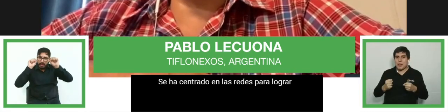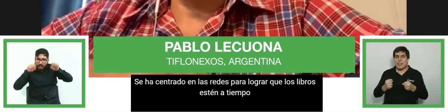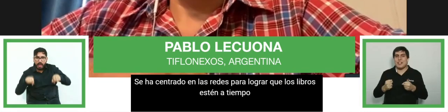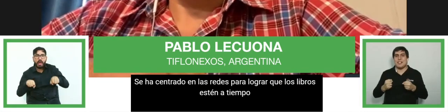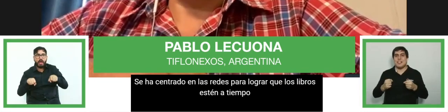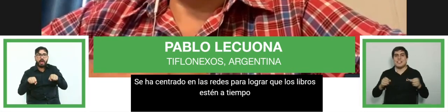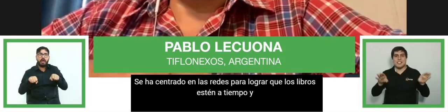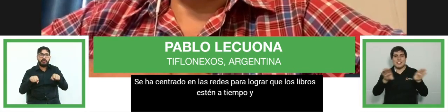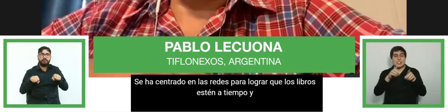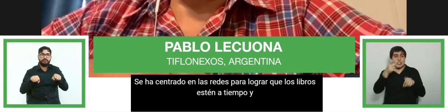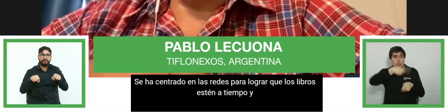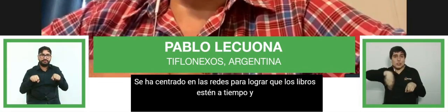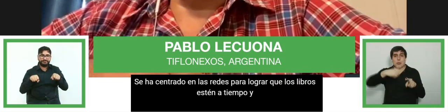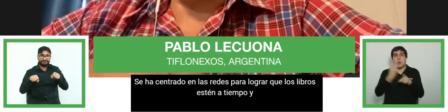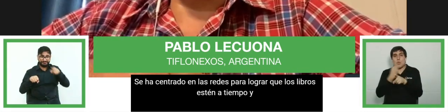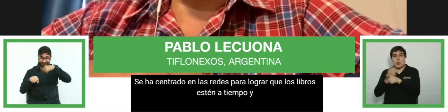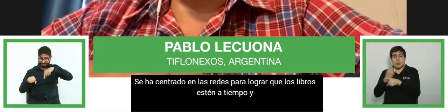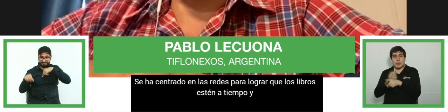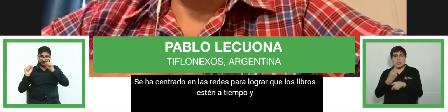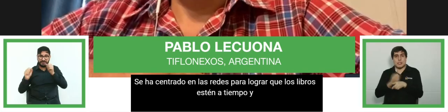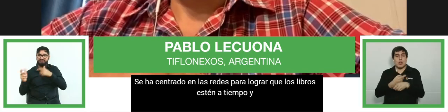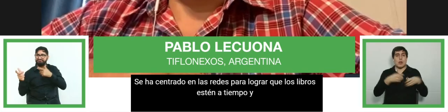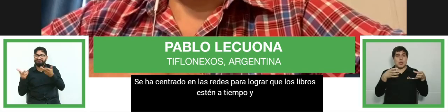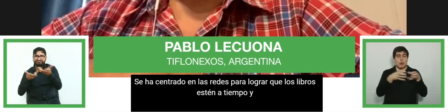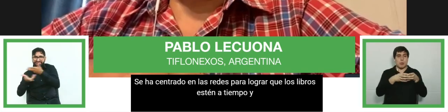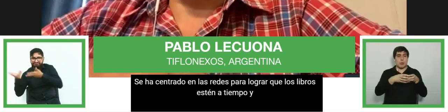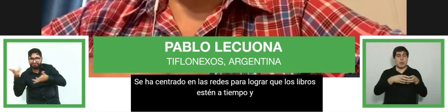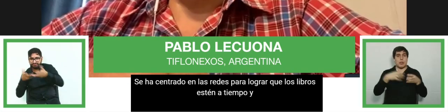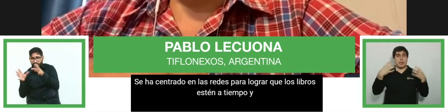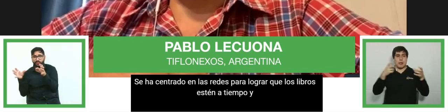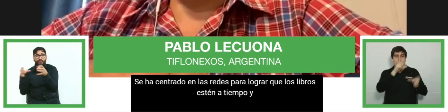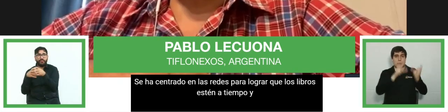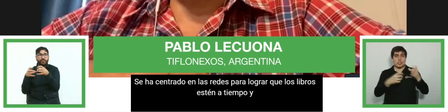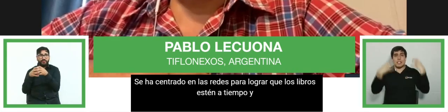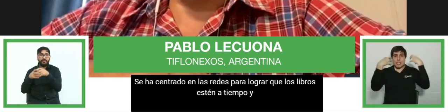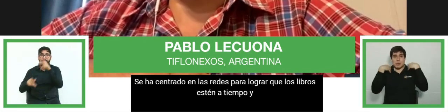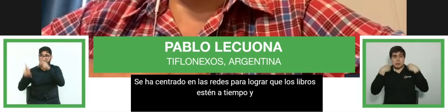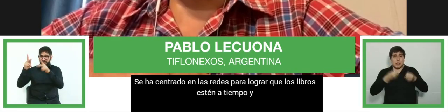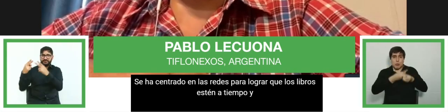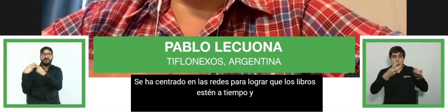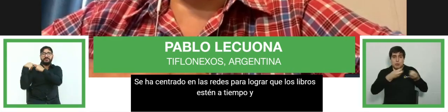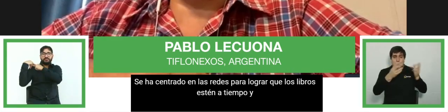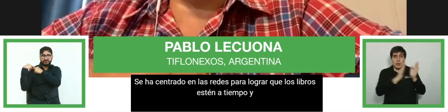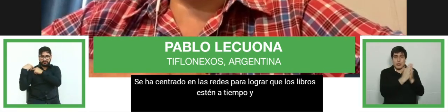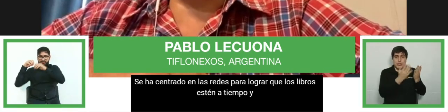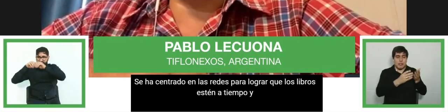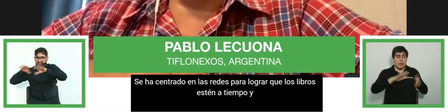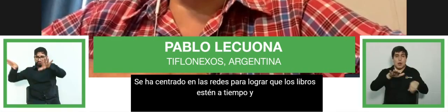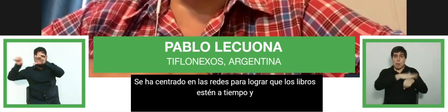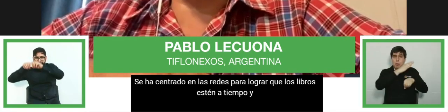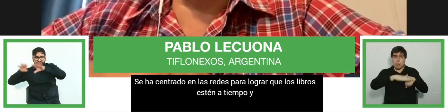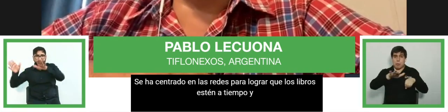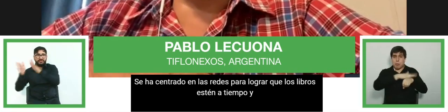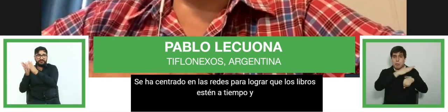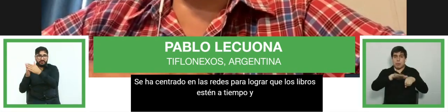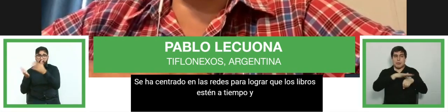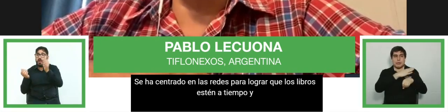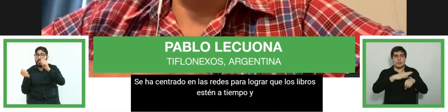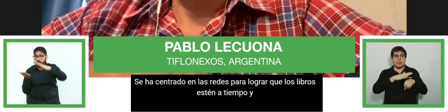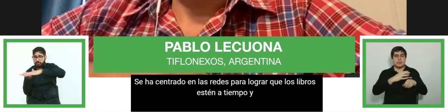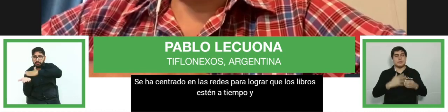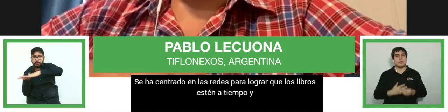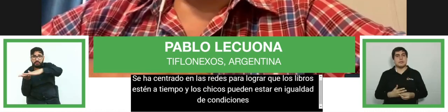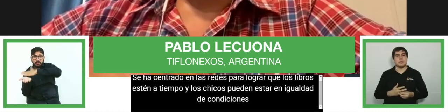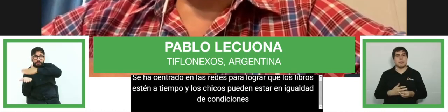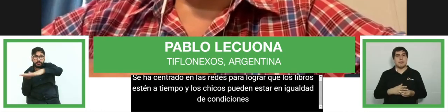when one book is generated in paper or one even digital versions, there's always a